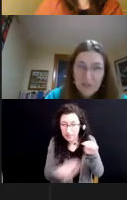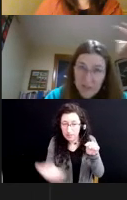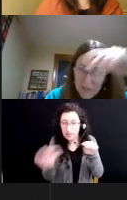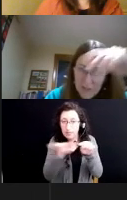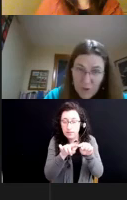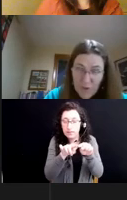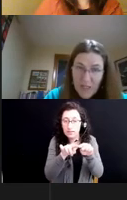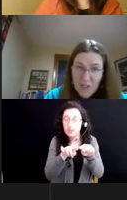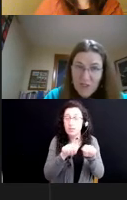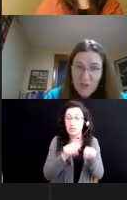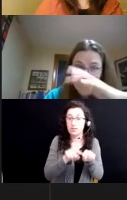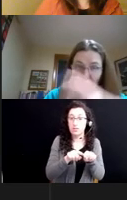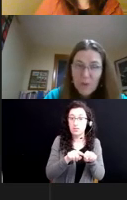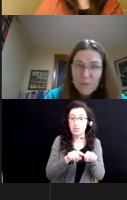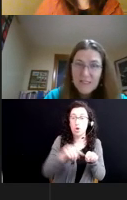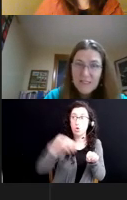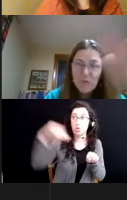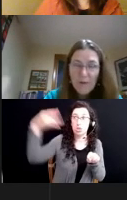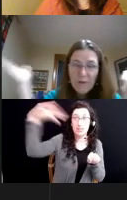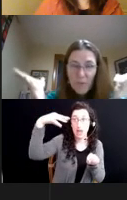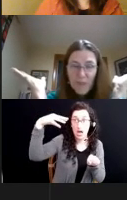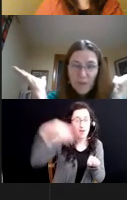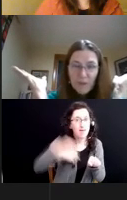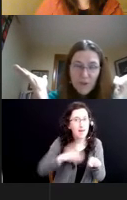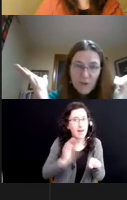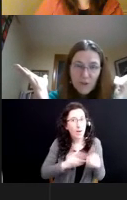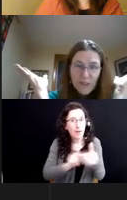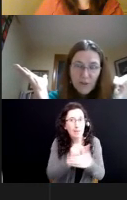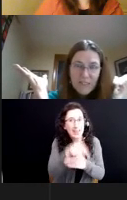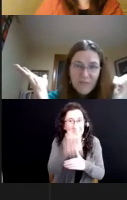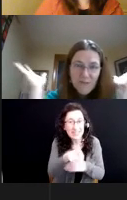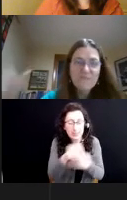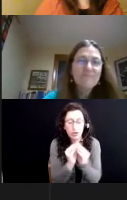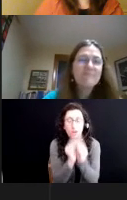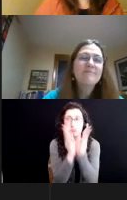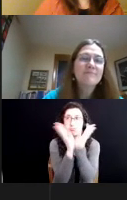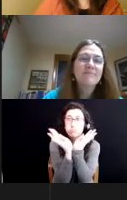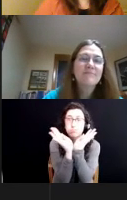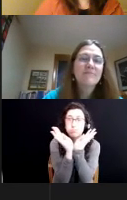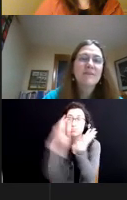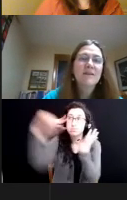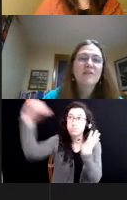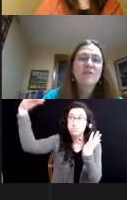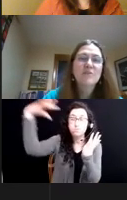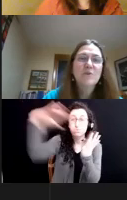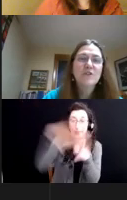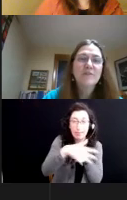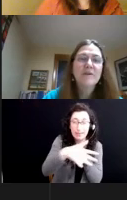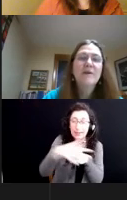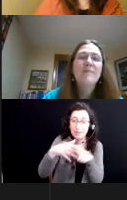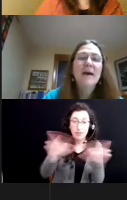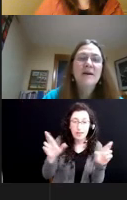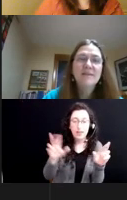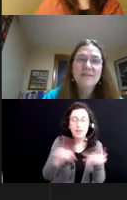the solar radiation that we know our plants need and want, they're opening their little solar collector leaves, they're losing